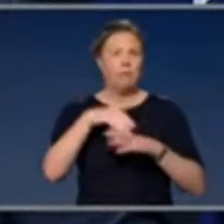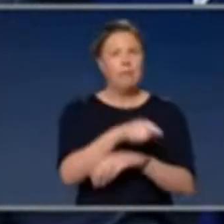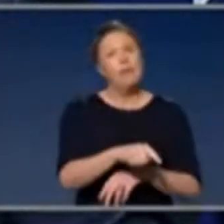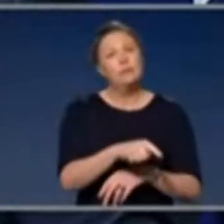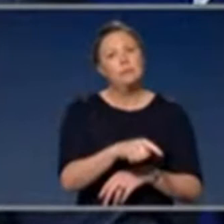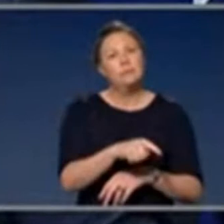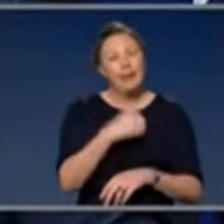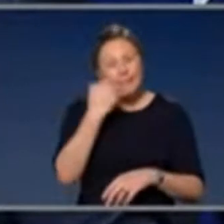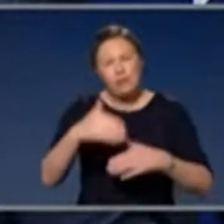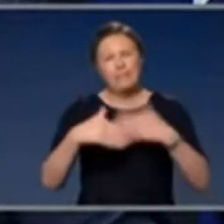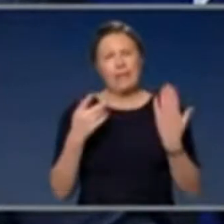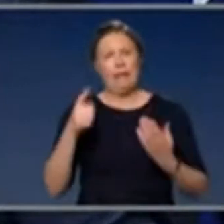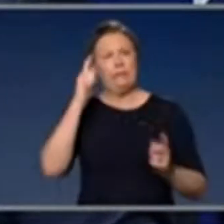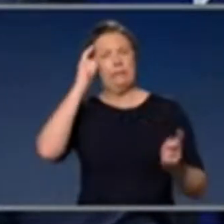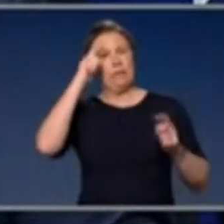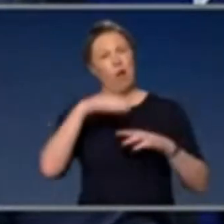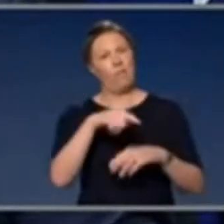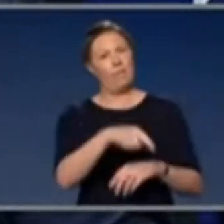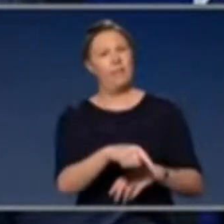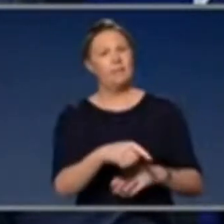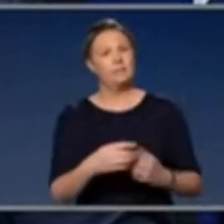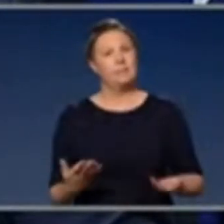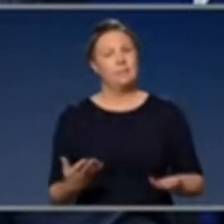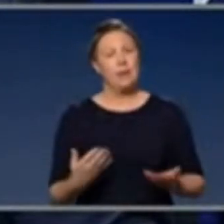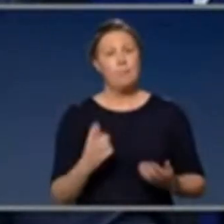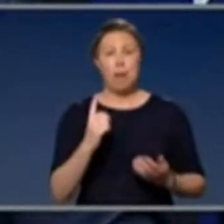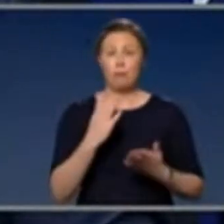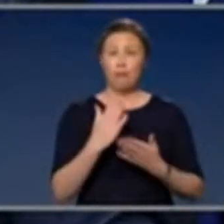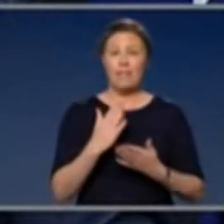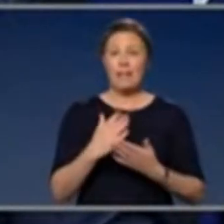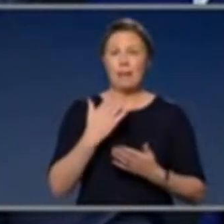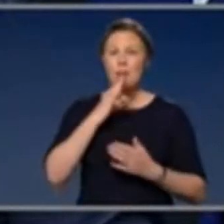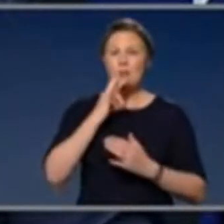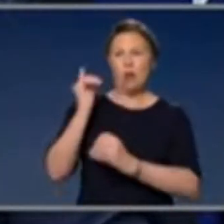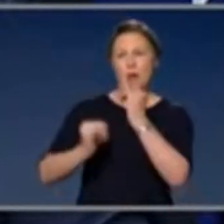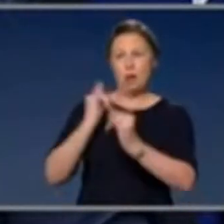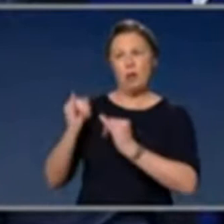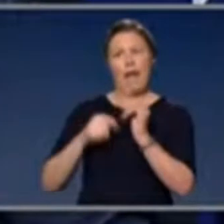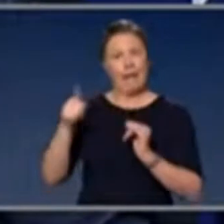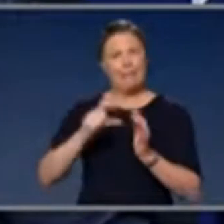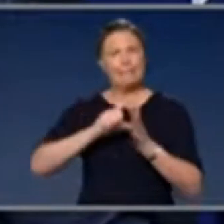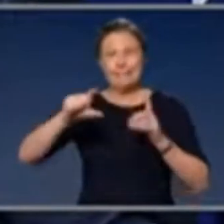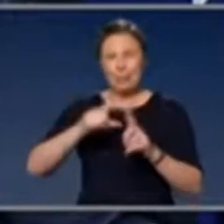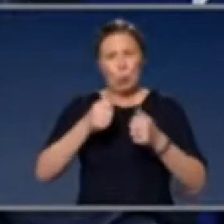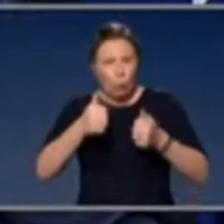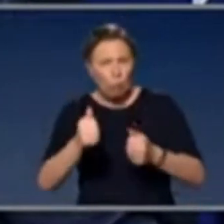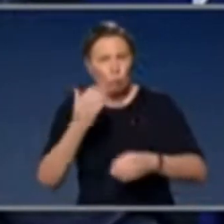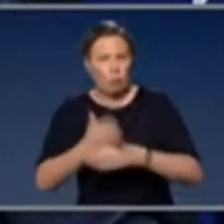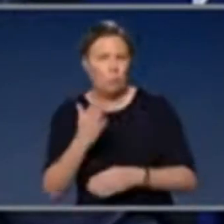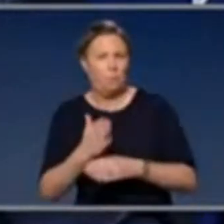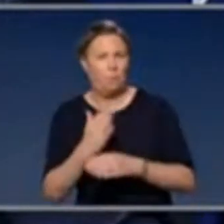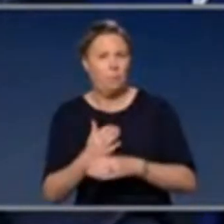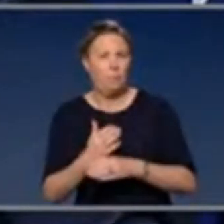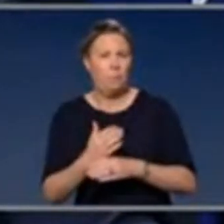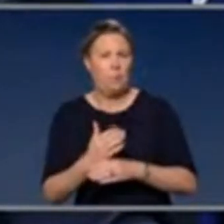minute-by-minute basis. But look, what's necessary is the actions that he has taken. And I'm sure the Minister regrets not being able to call